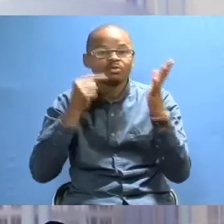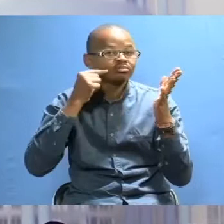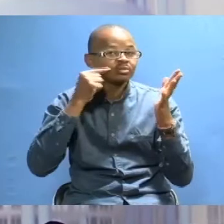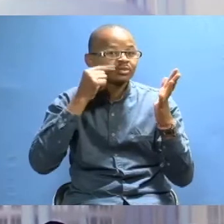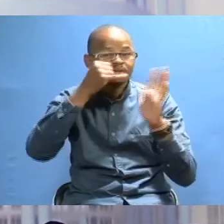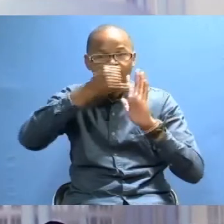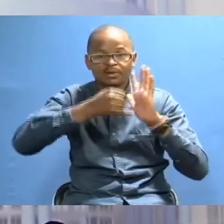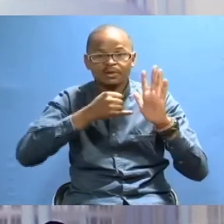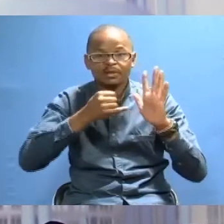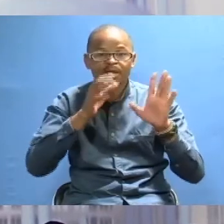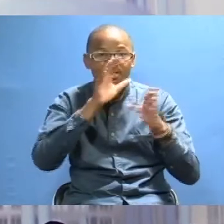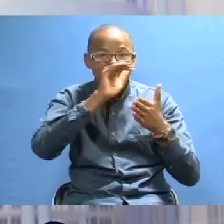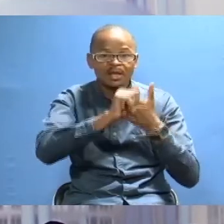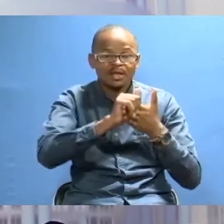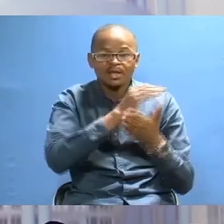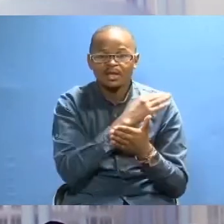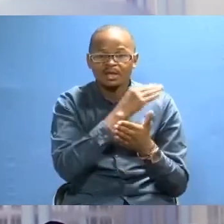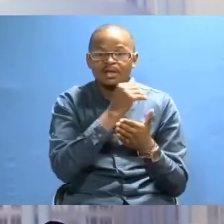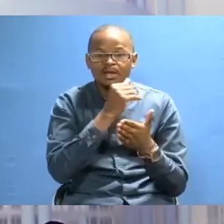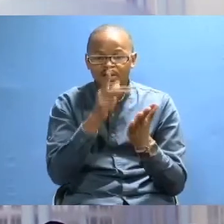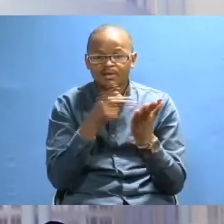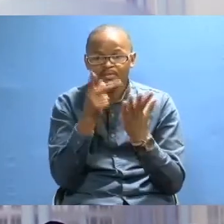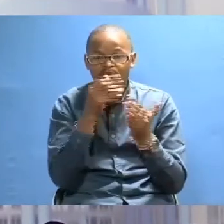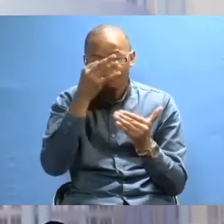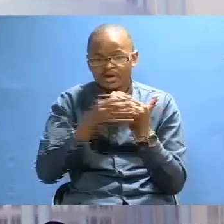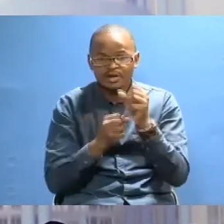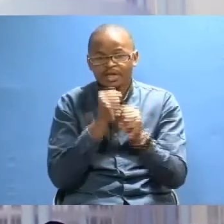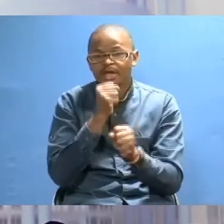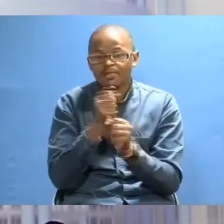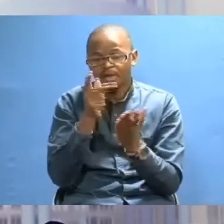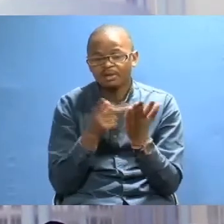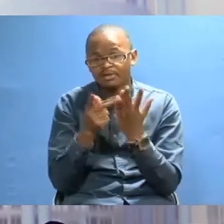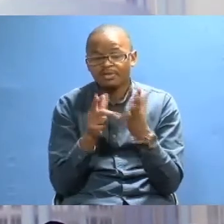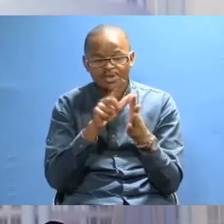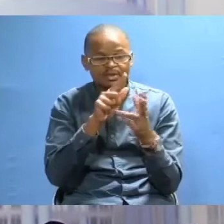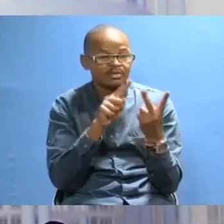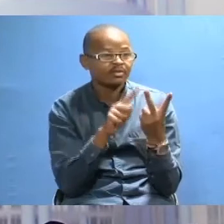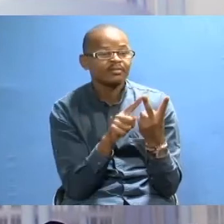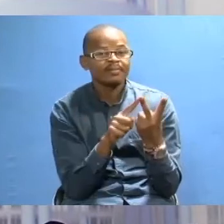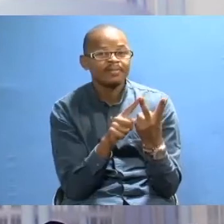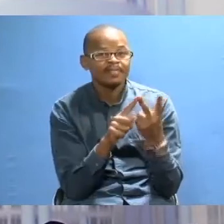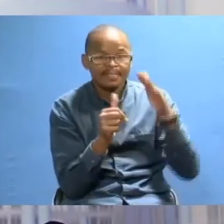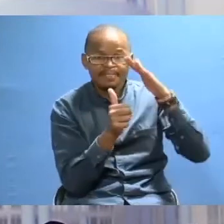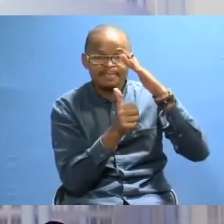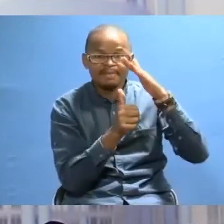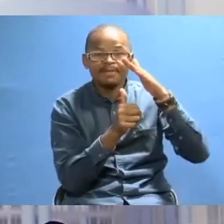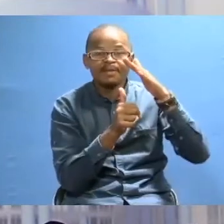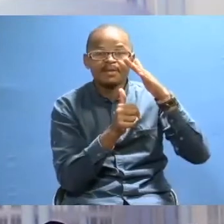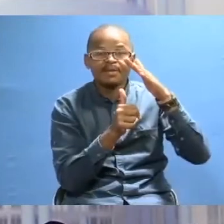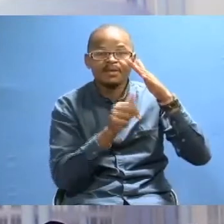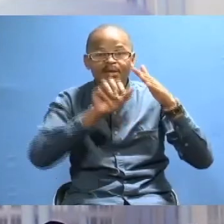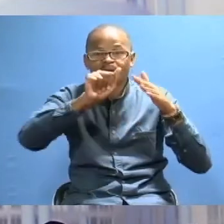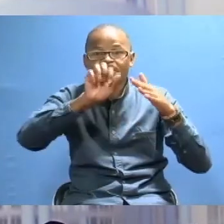practice, industrial attachment, and a project, final year project. Then we also have Bachelor of